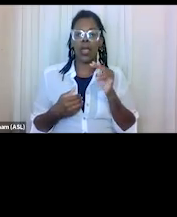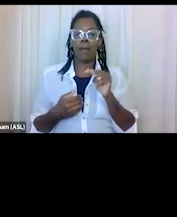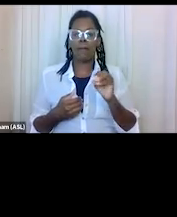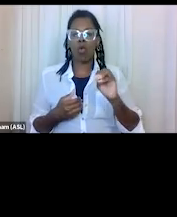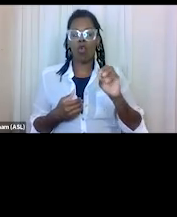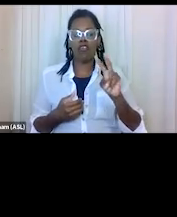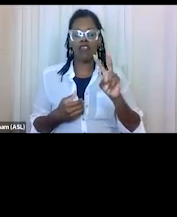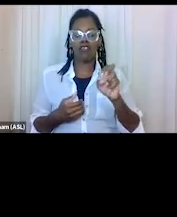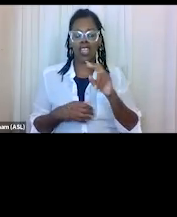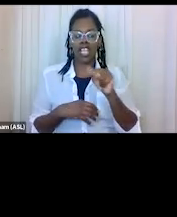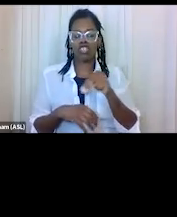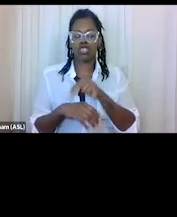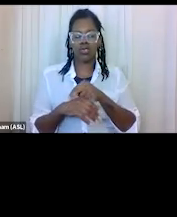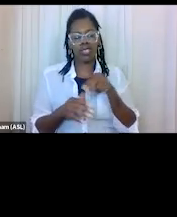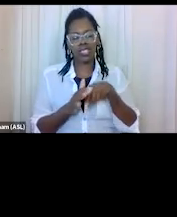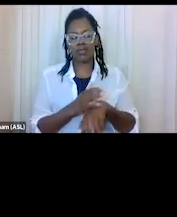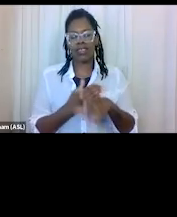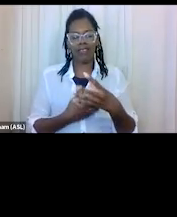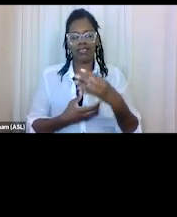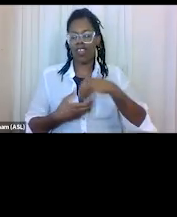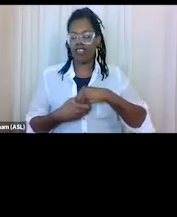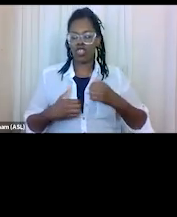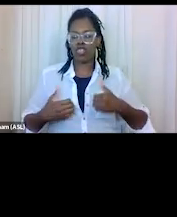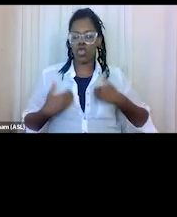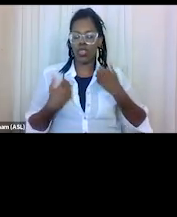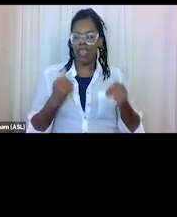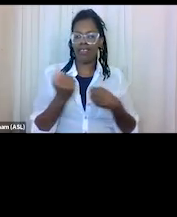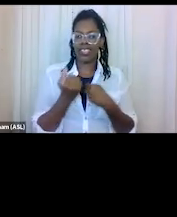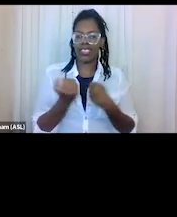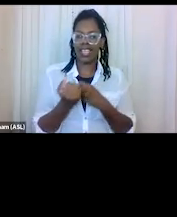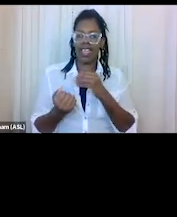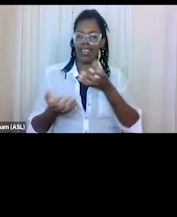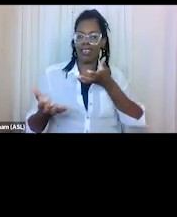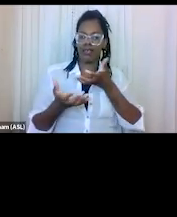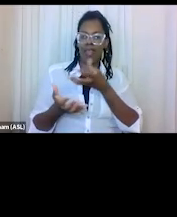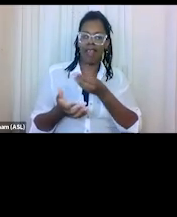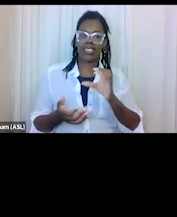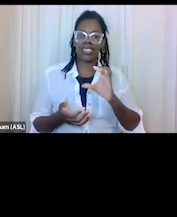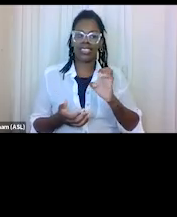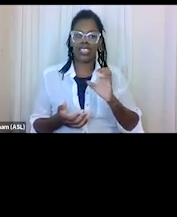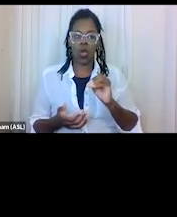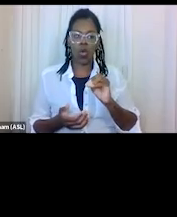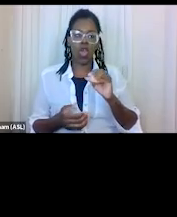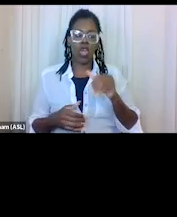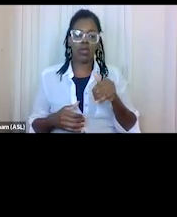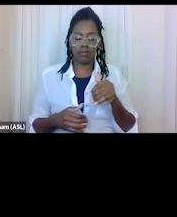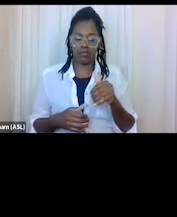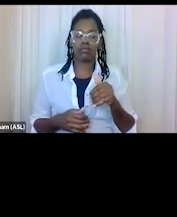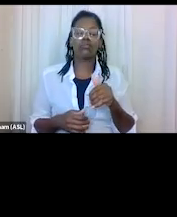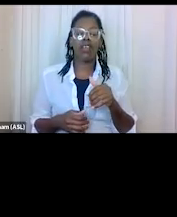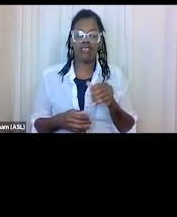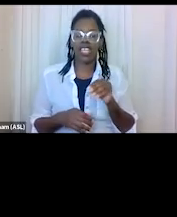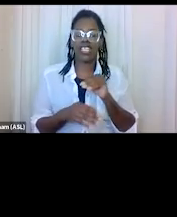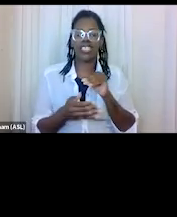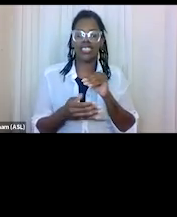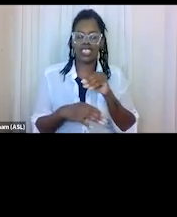National, deeply involved in youth advocacy and engagement, and the CEO of AT Consulting, as well as involved in